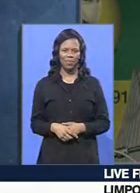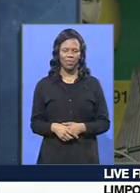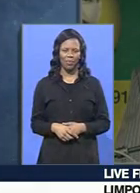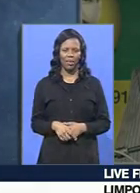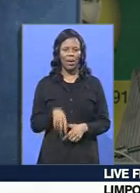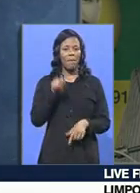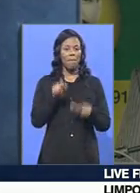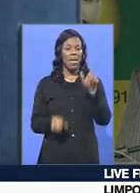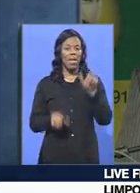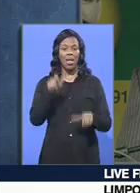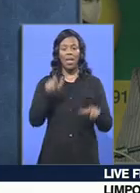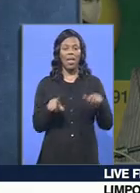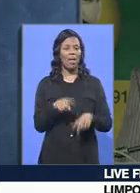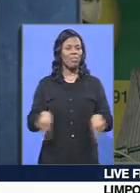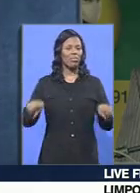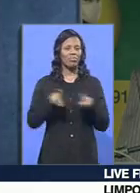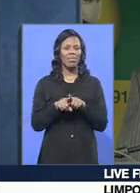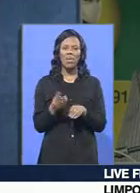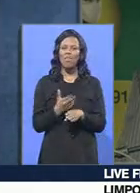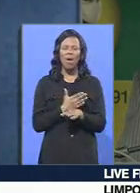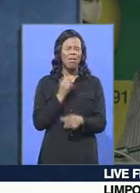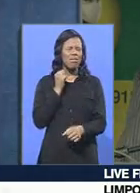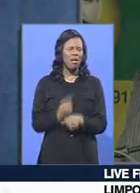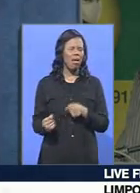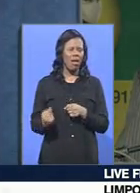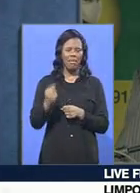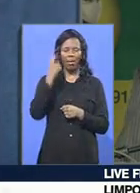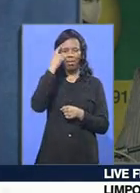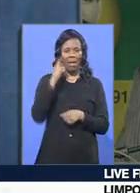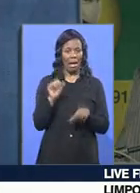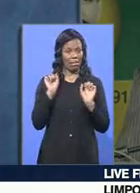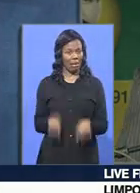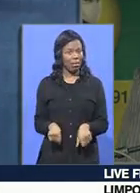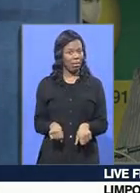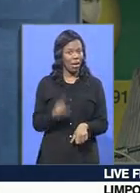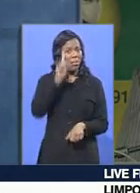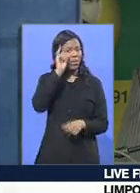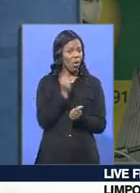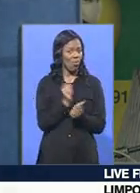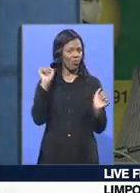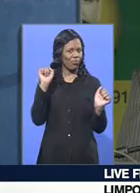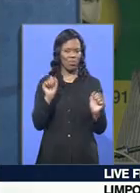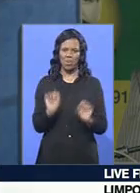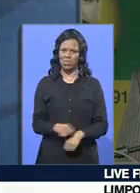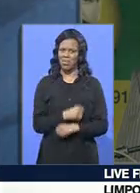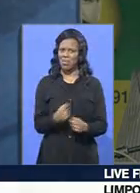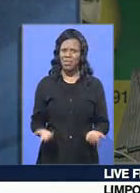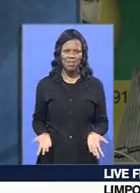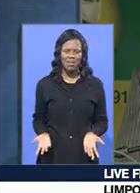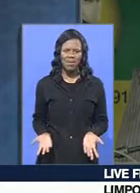nobody had believed that, in fact, Madiba will come out of prison. That is